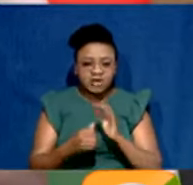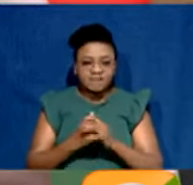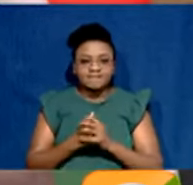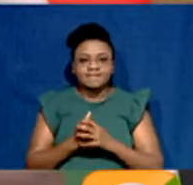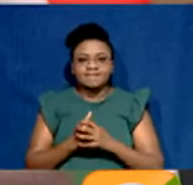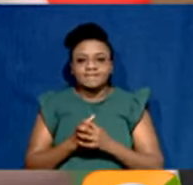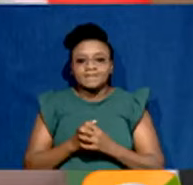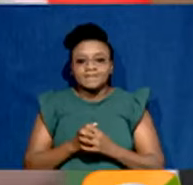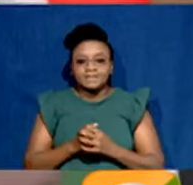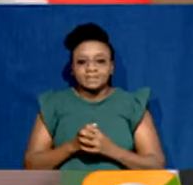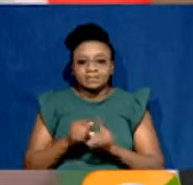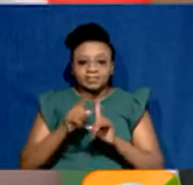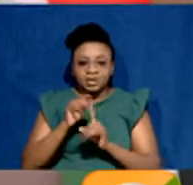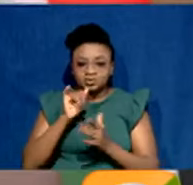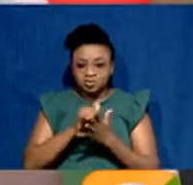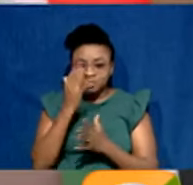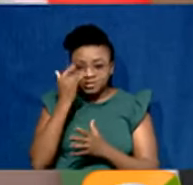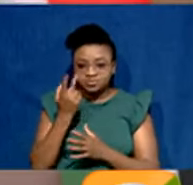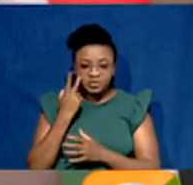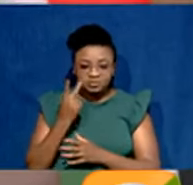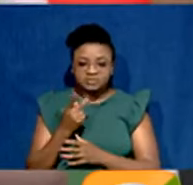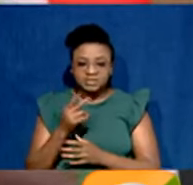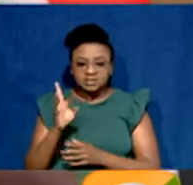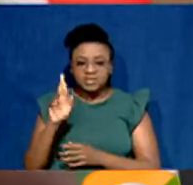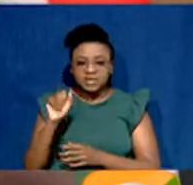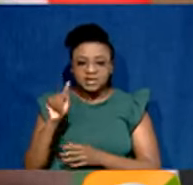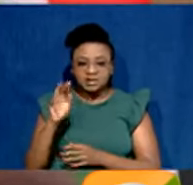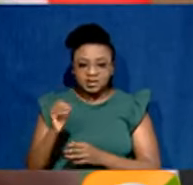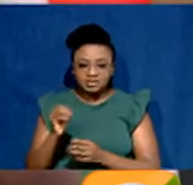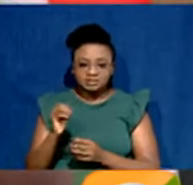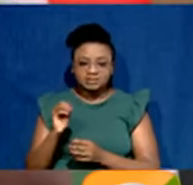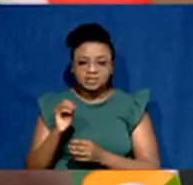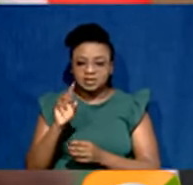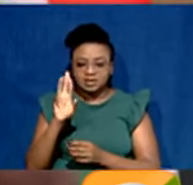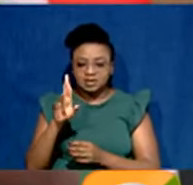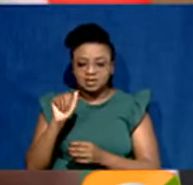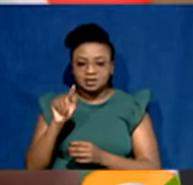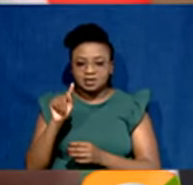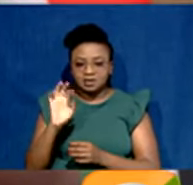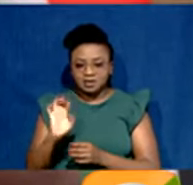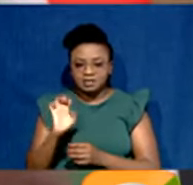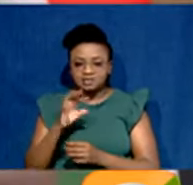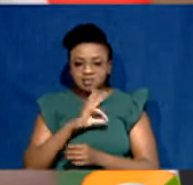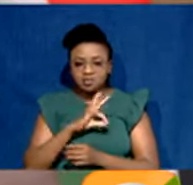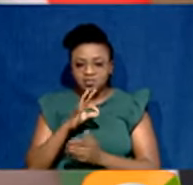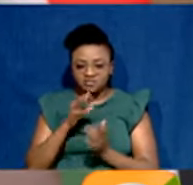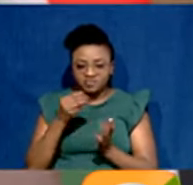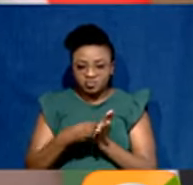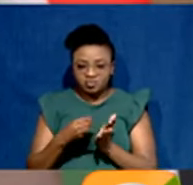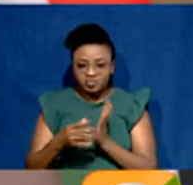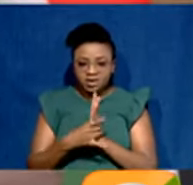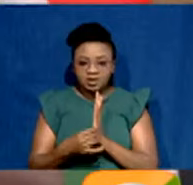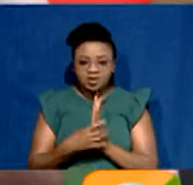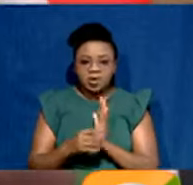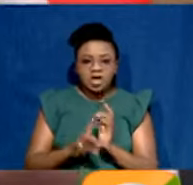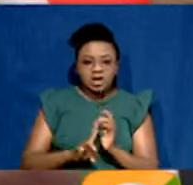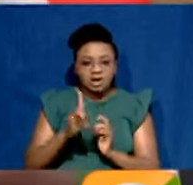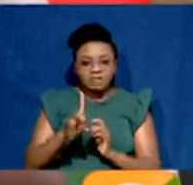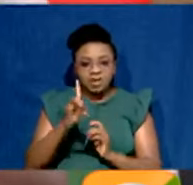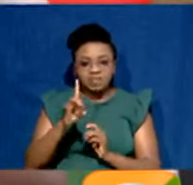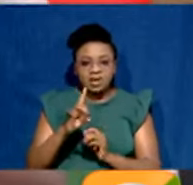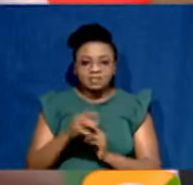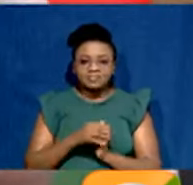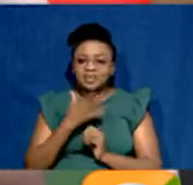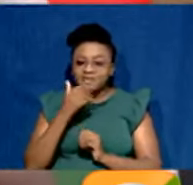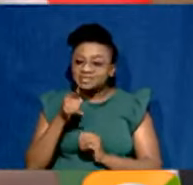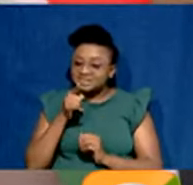We also, and that is why the rates went up. It is better for the rates to be up and they are not supported by